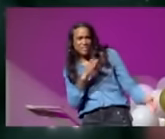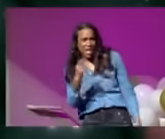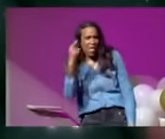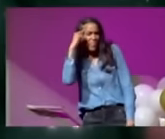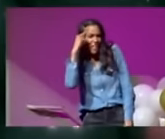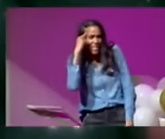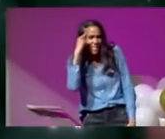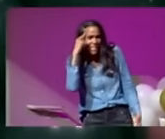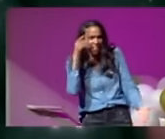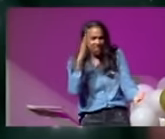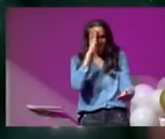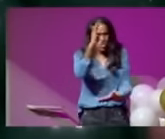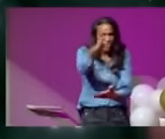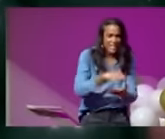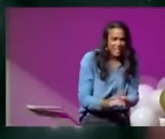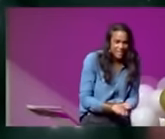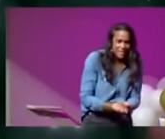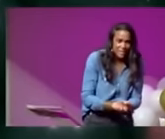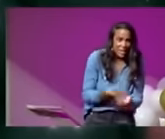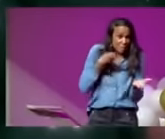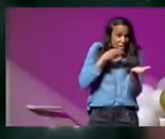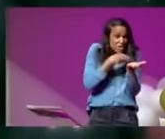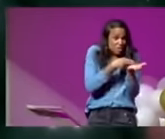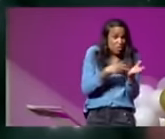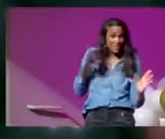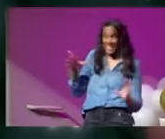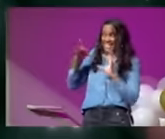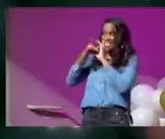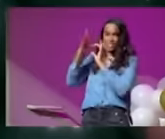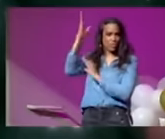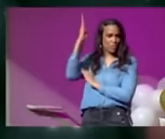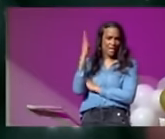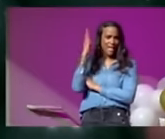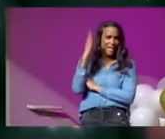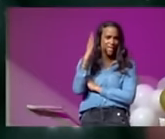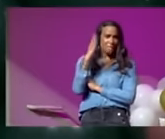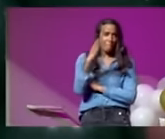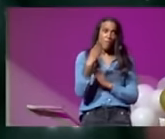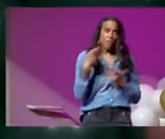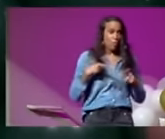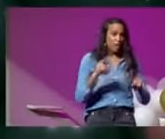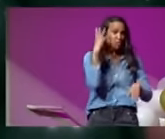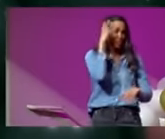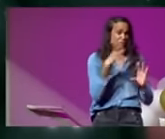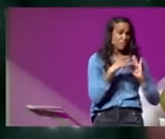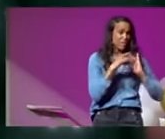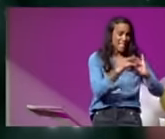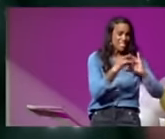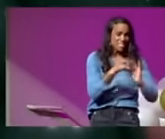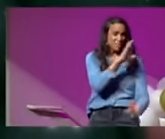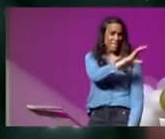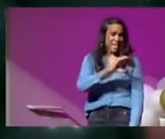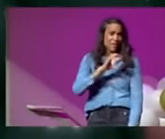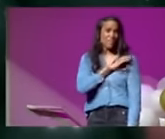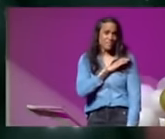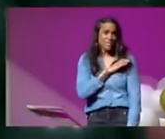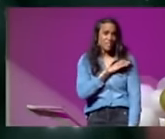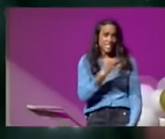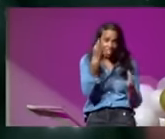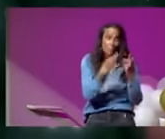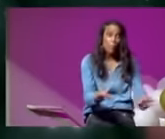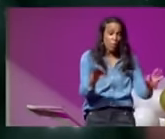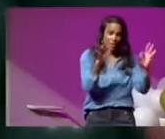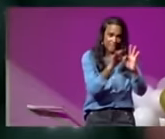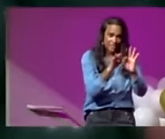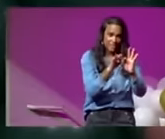make sure that God has them, because in this thing called relationships, character counts.